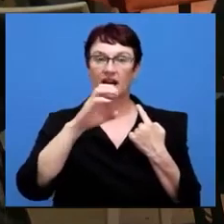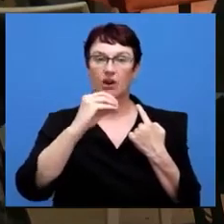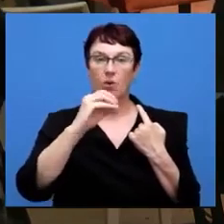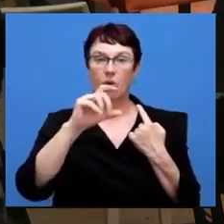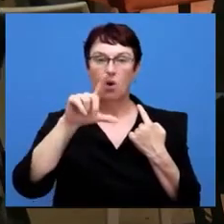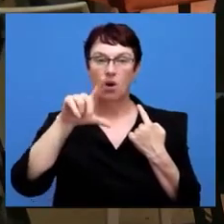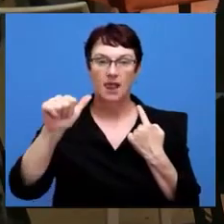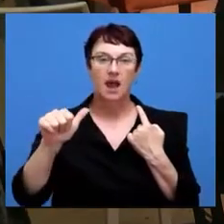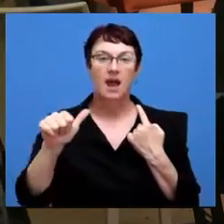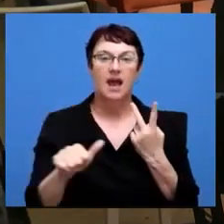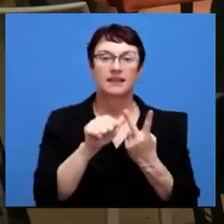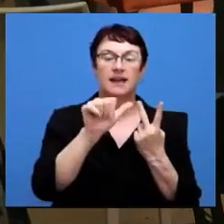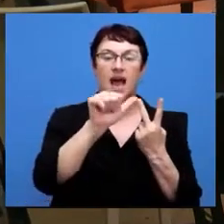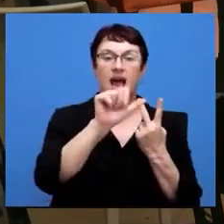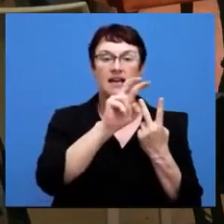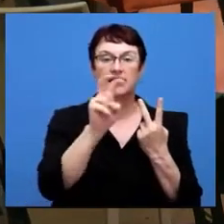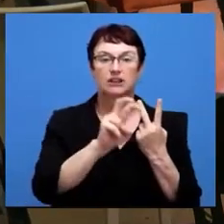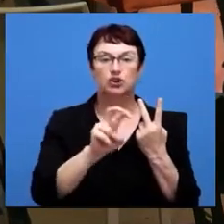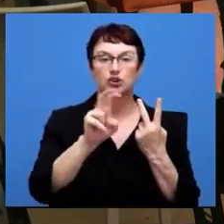Okay.